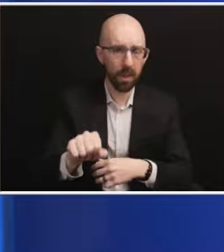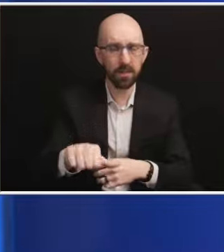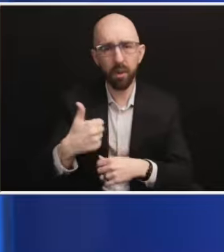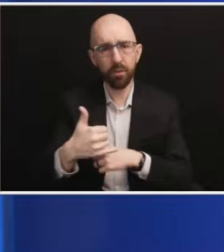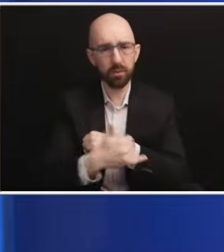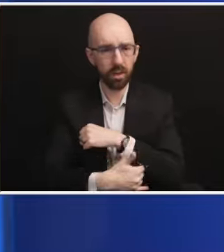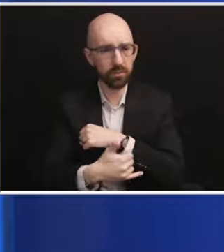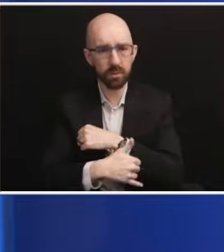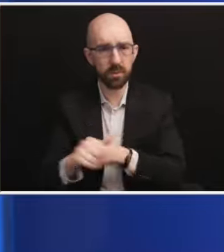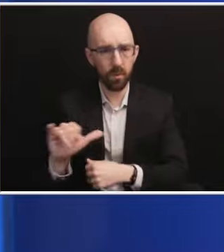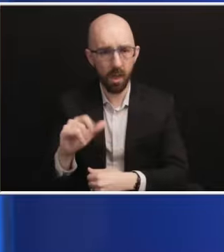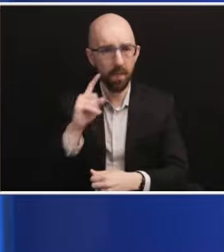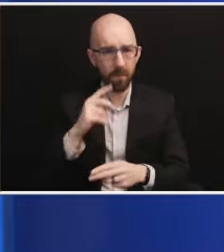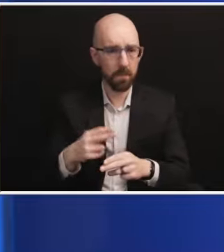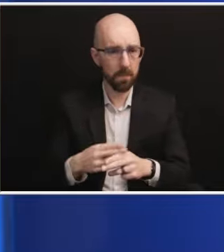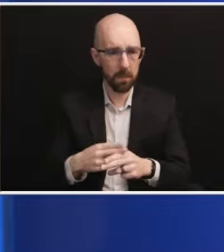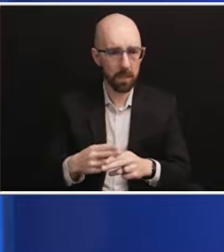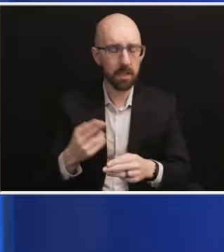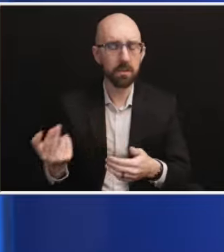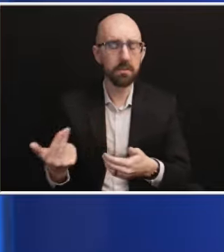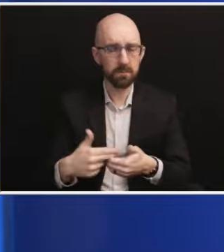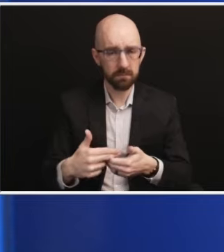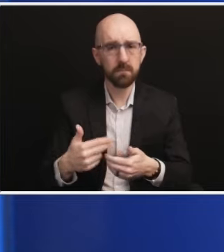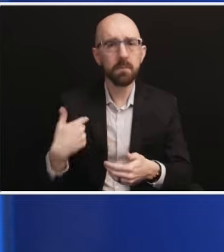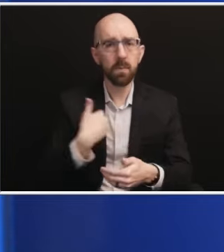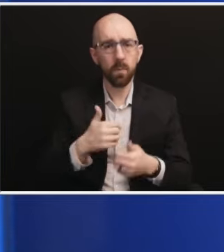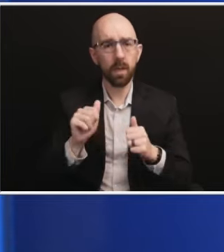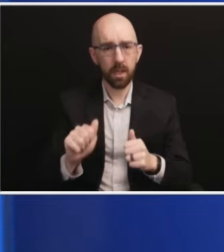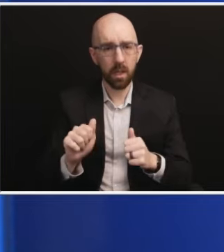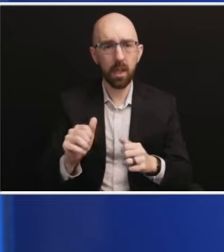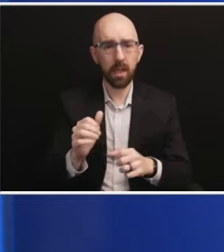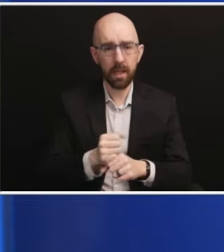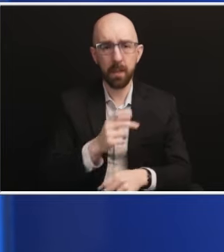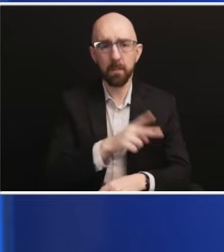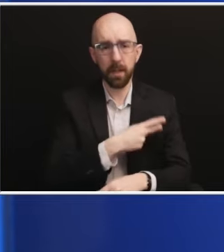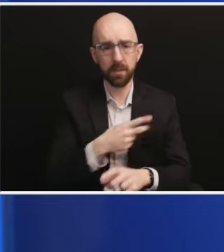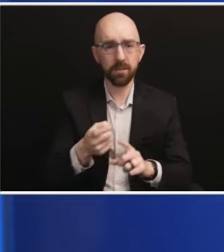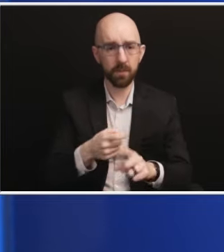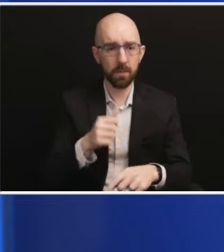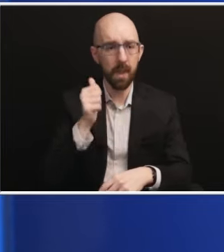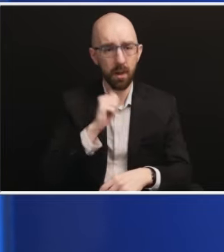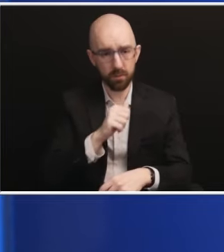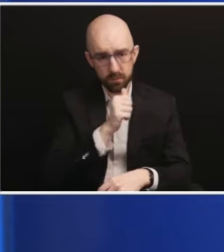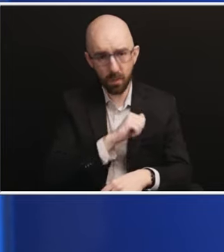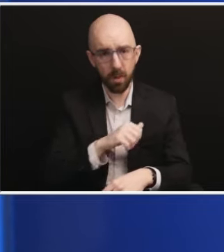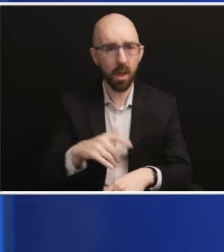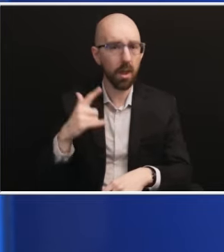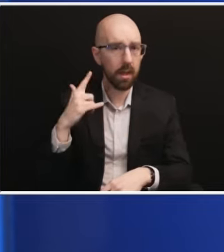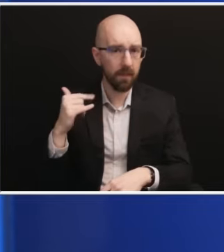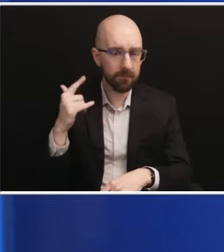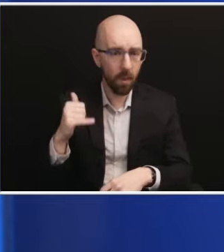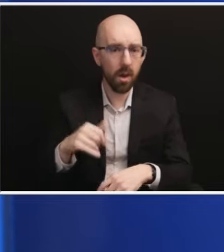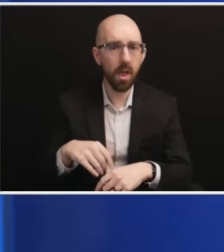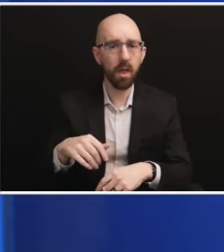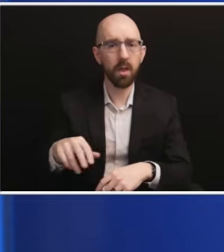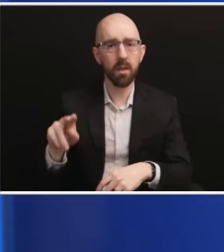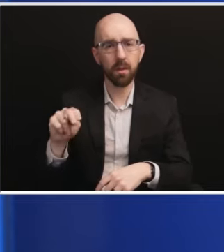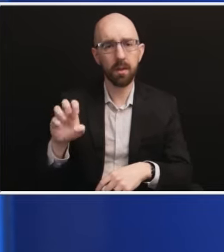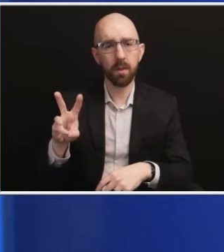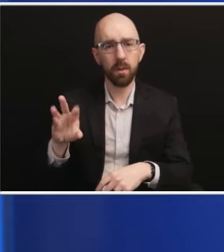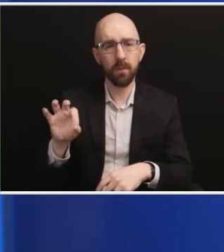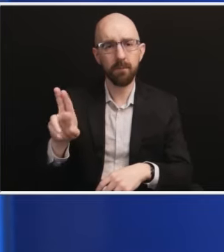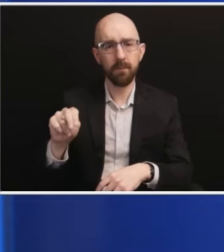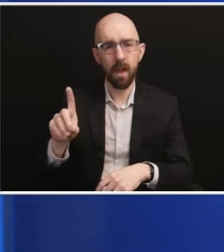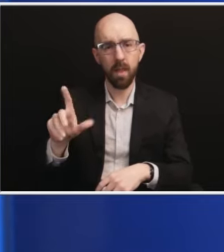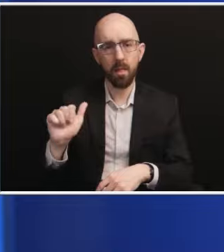enrollment in these clinical trials. We could get a patient, and did, from Arizona or California or Newfoundland in 24